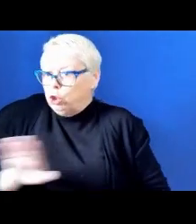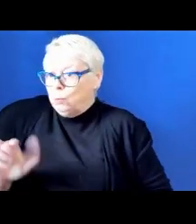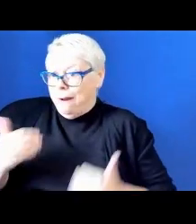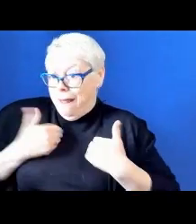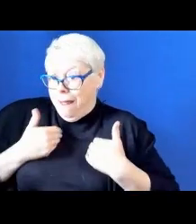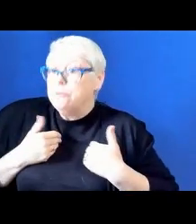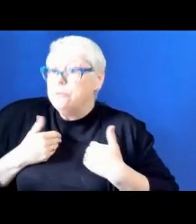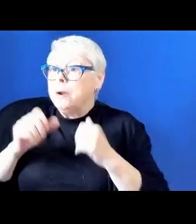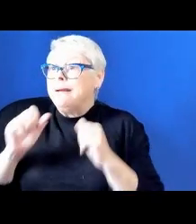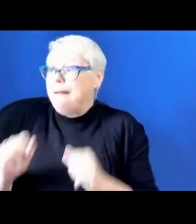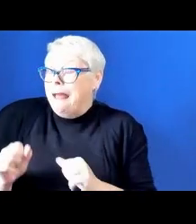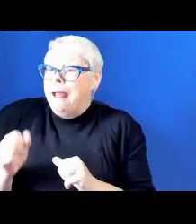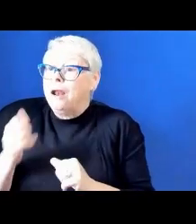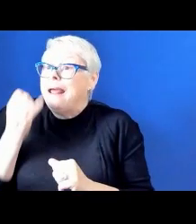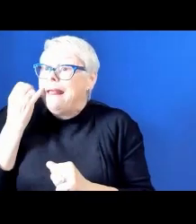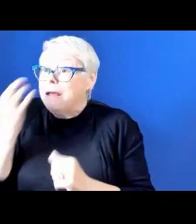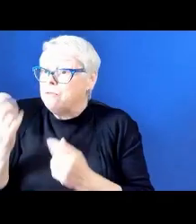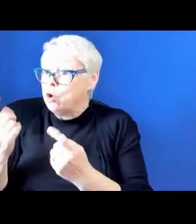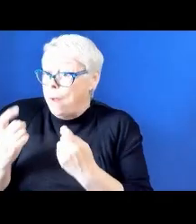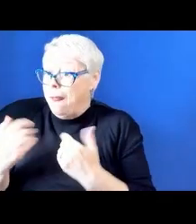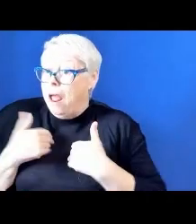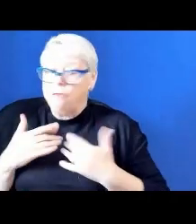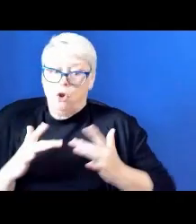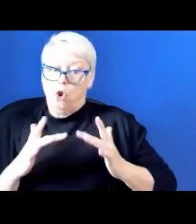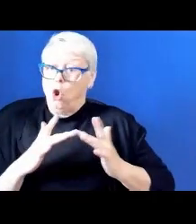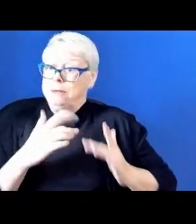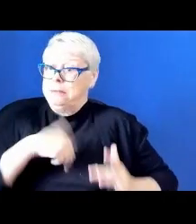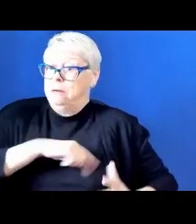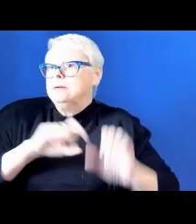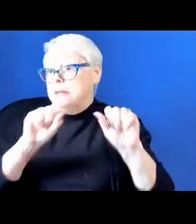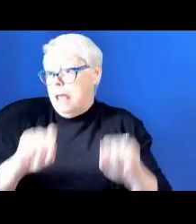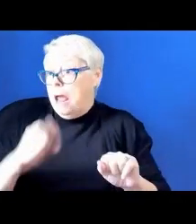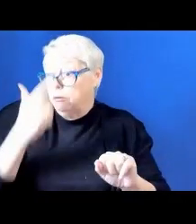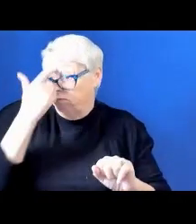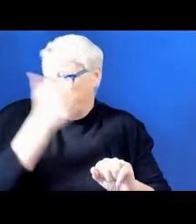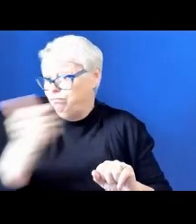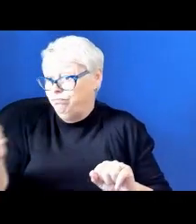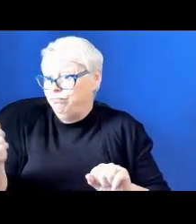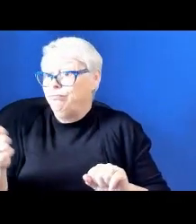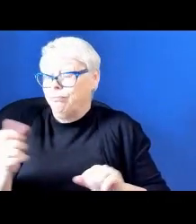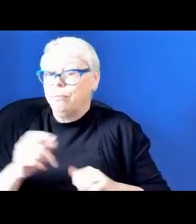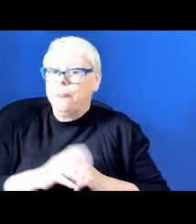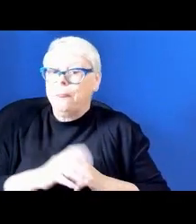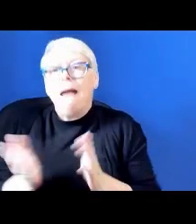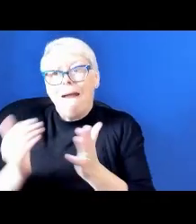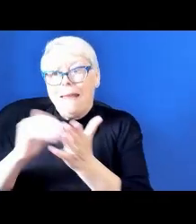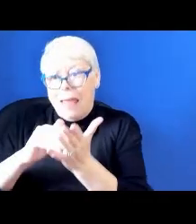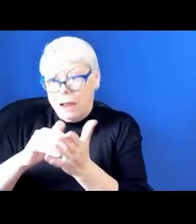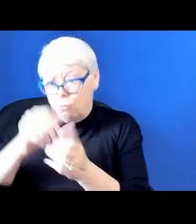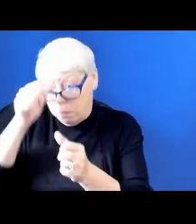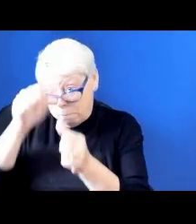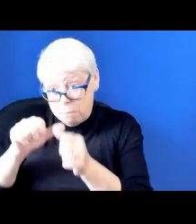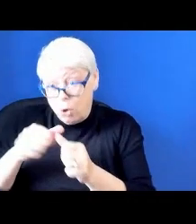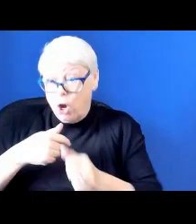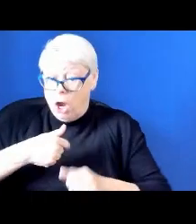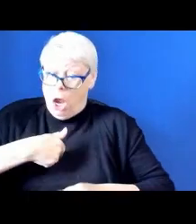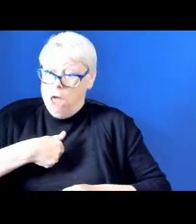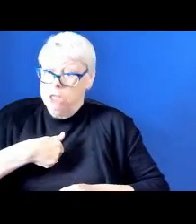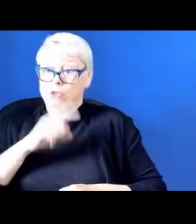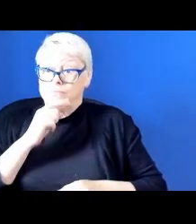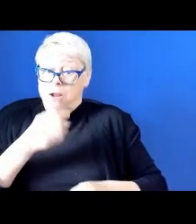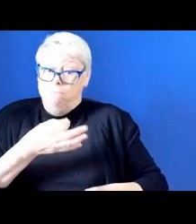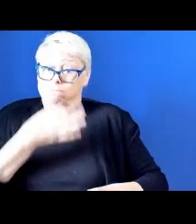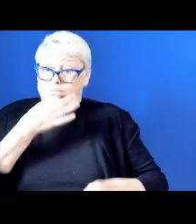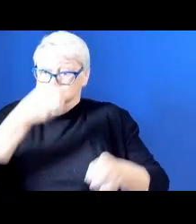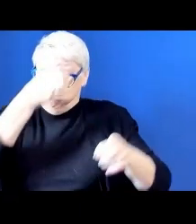to reach out with any questions if you have any questions with regards to that. Again, reminding that we are not subject matter experts on